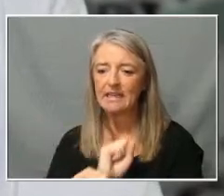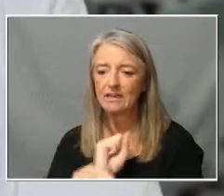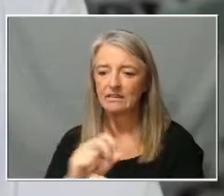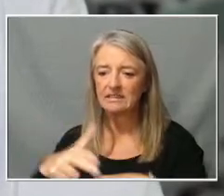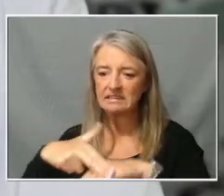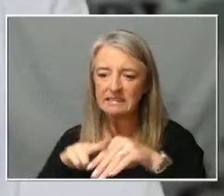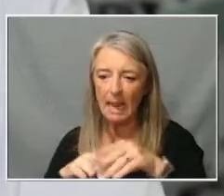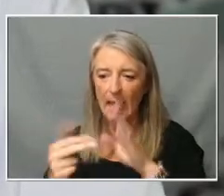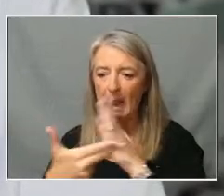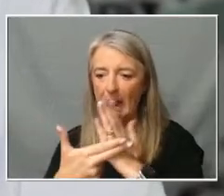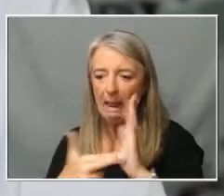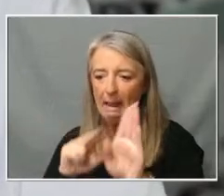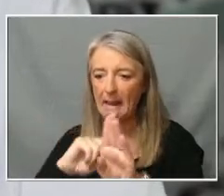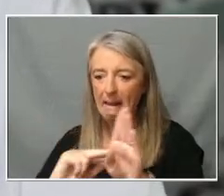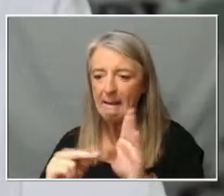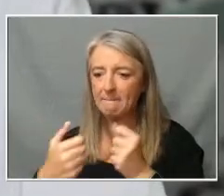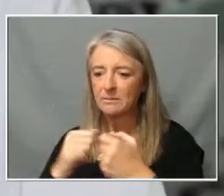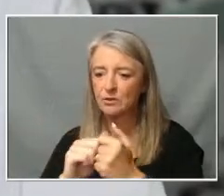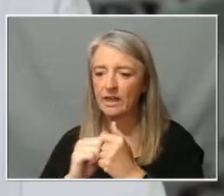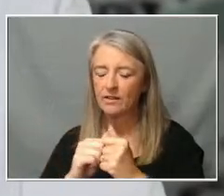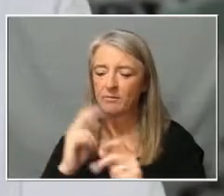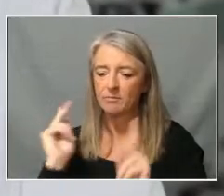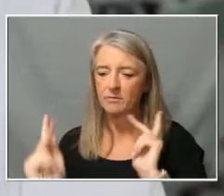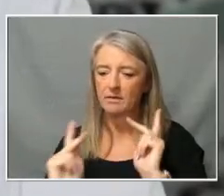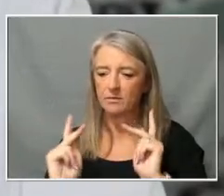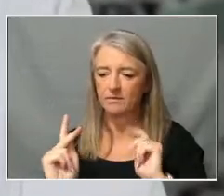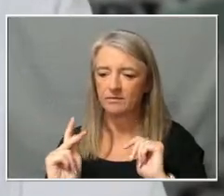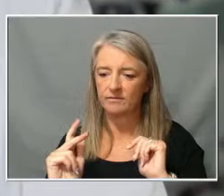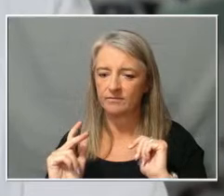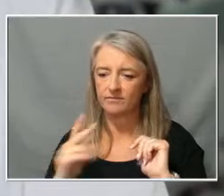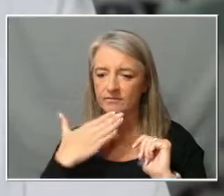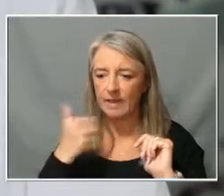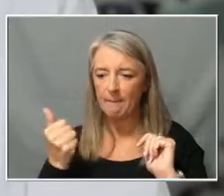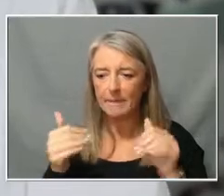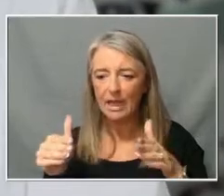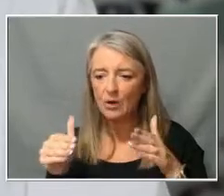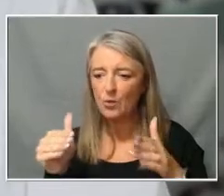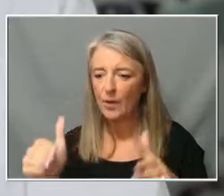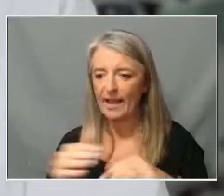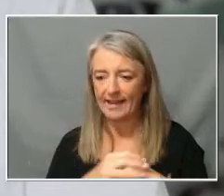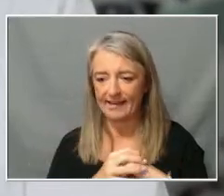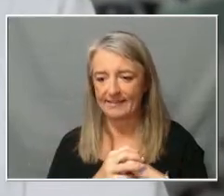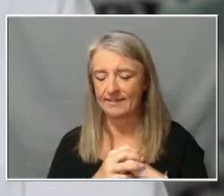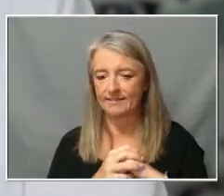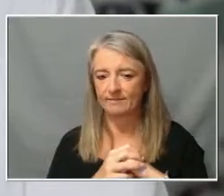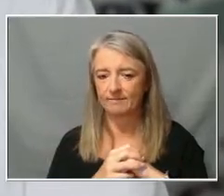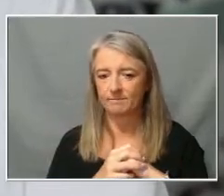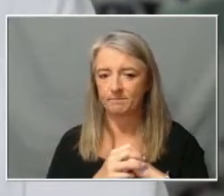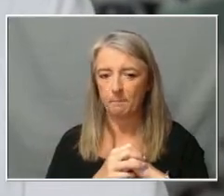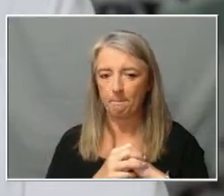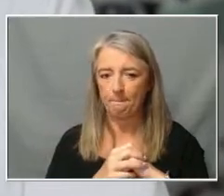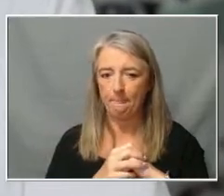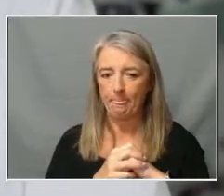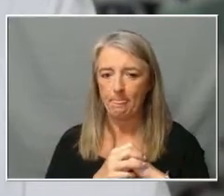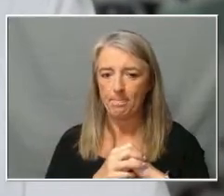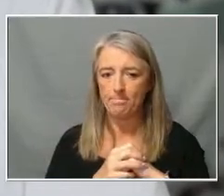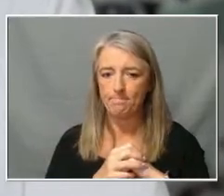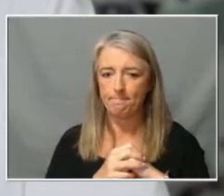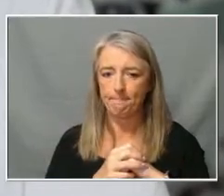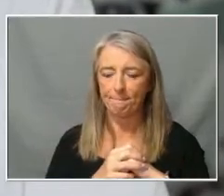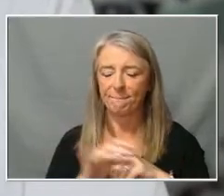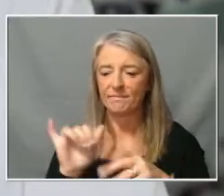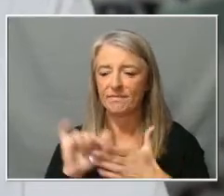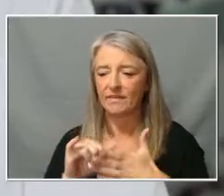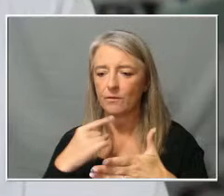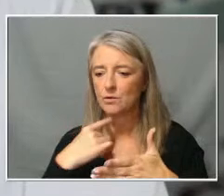People, you name it, people, it's hey, there's a better way, So yeah, I mean that's what I would say to people.